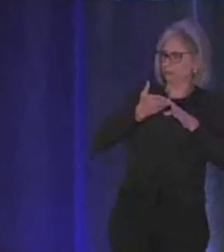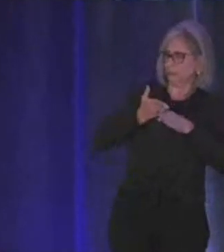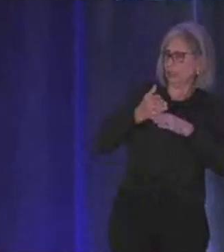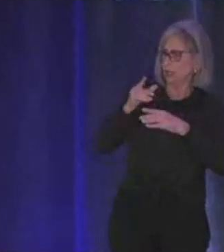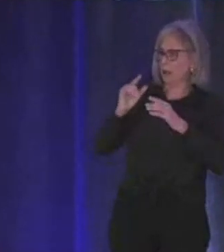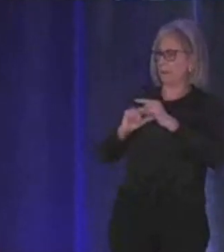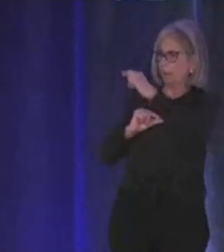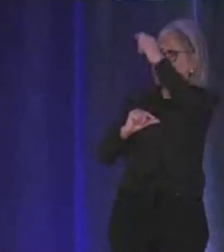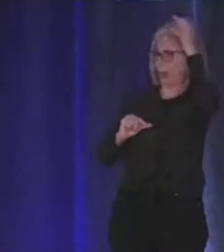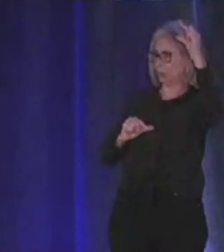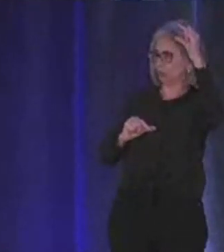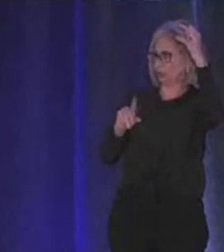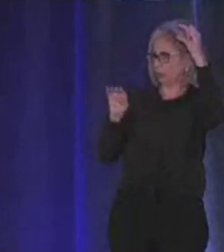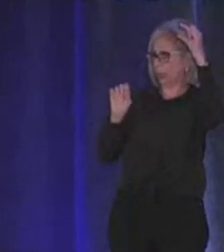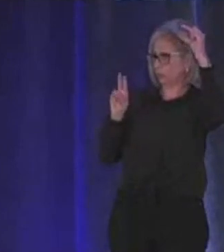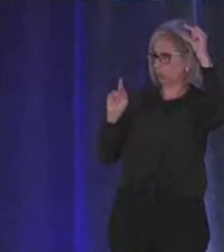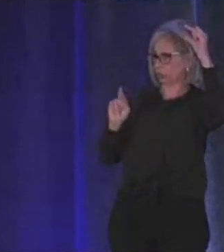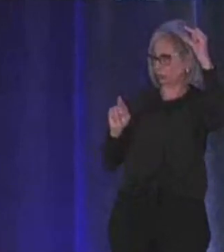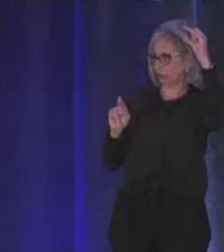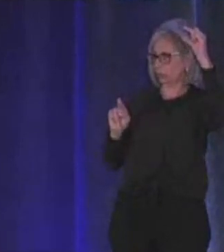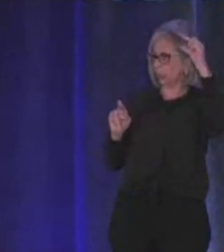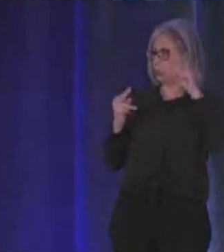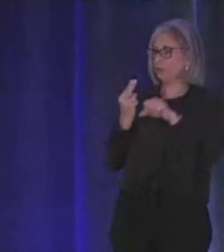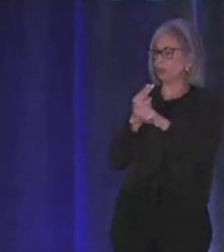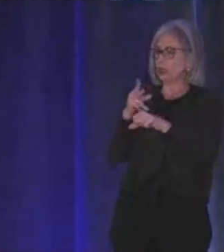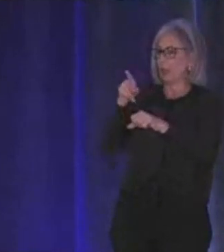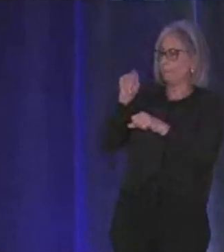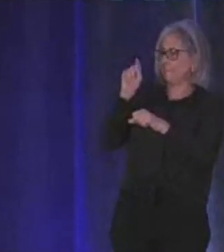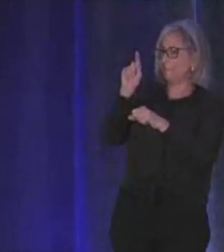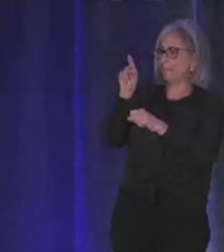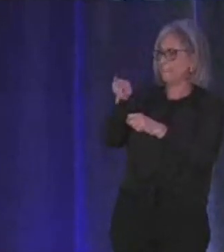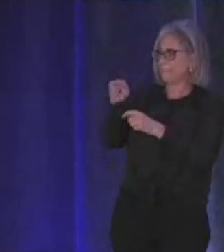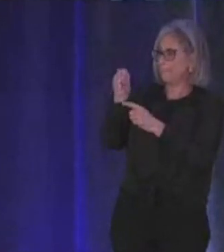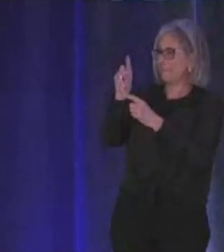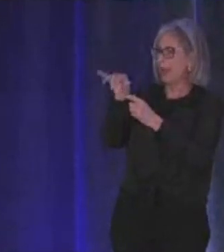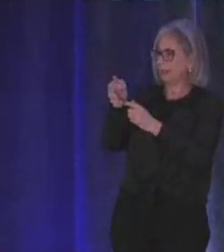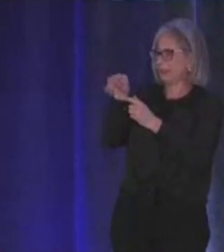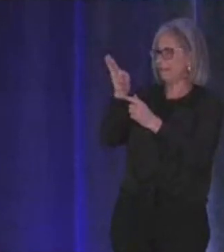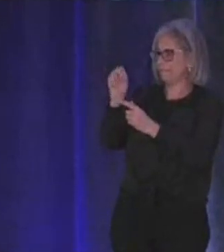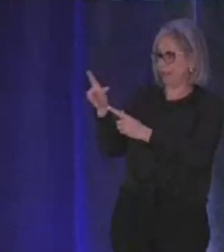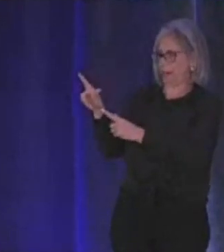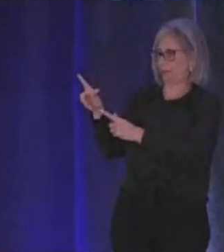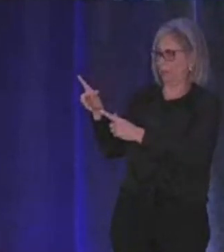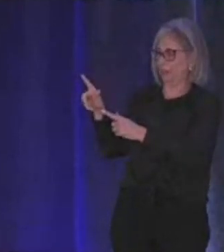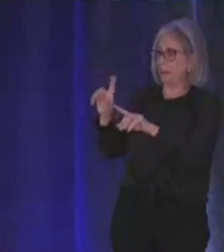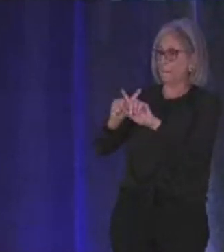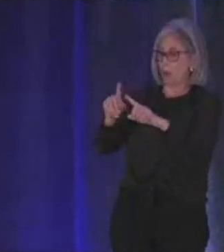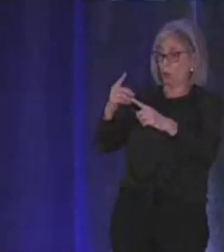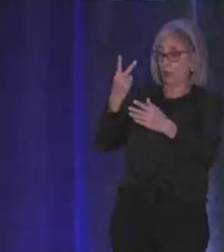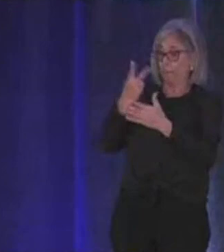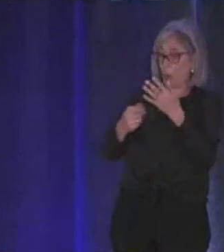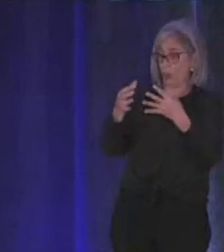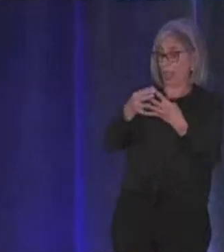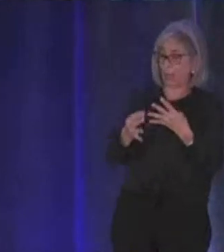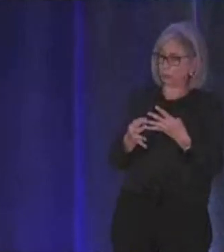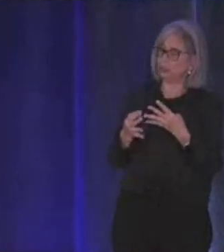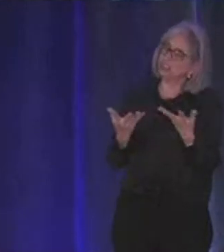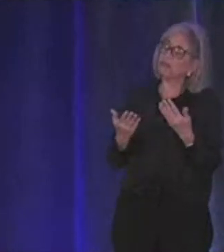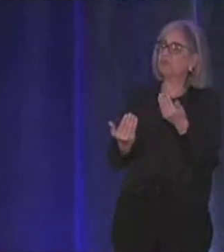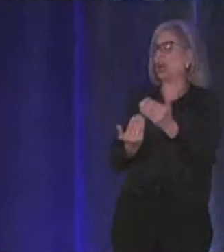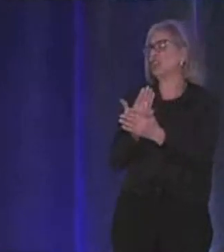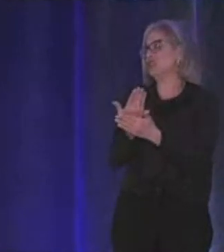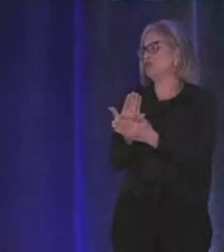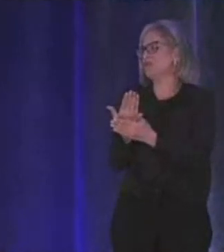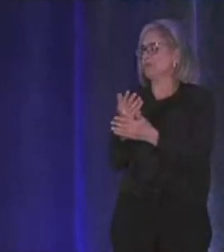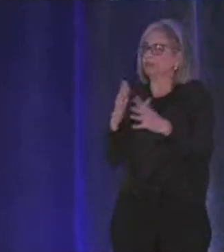with older browsers, you would have to use a polyfill. So that's just something to keep in mind. Although both options are still quite relatively new, so